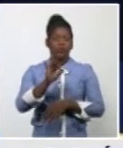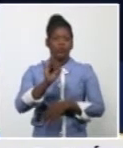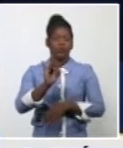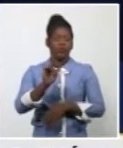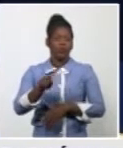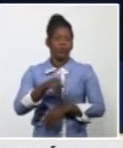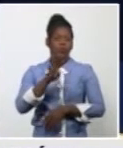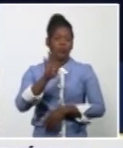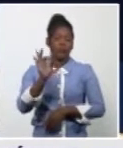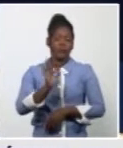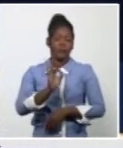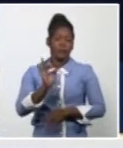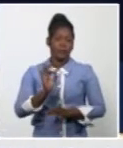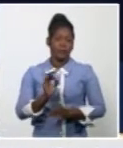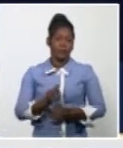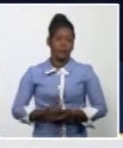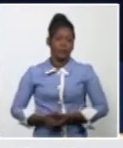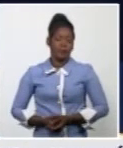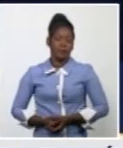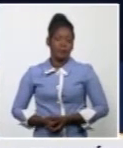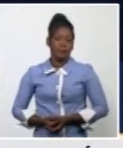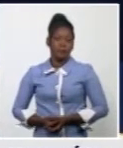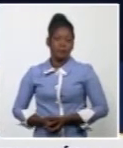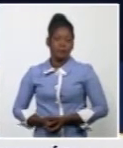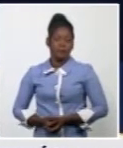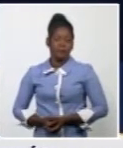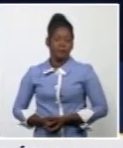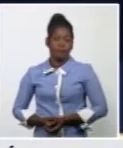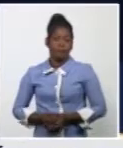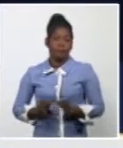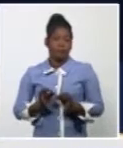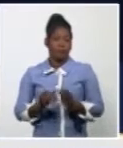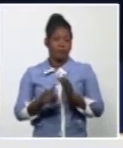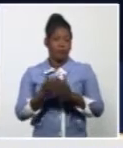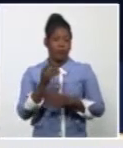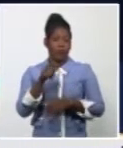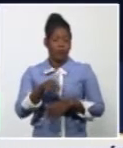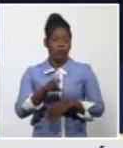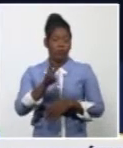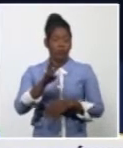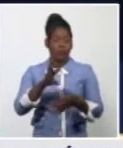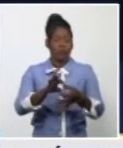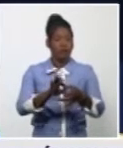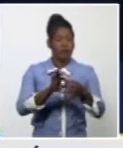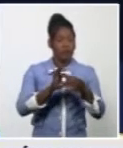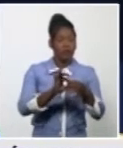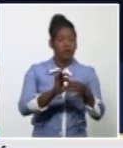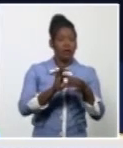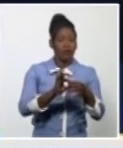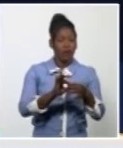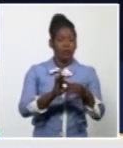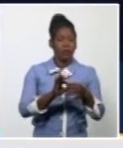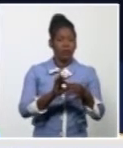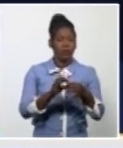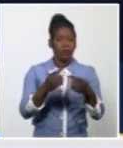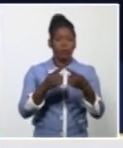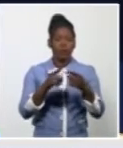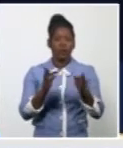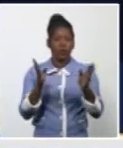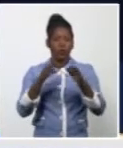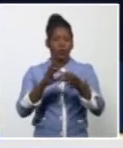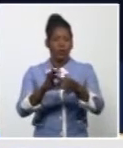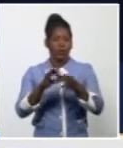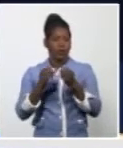quarantined at their homes, and that is 87.4%. Today we have to report we have 3 patients in